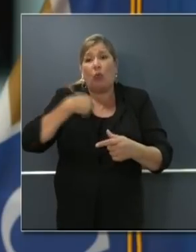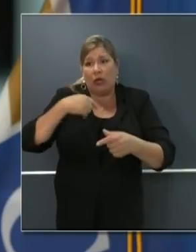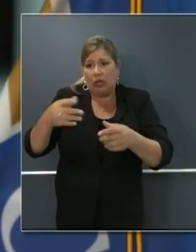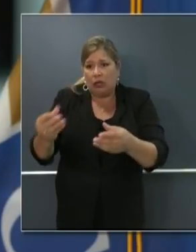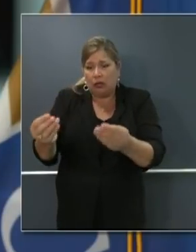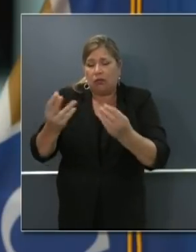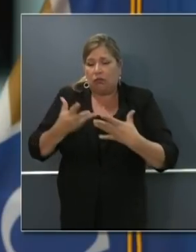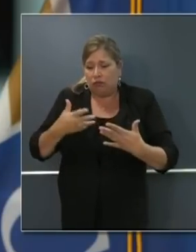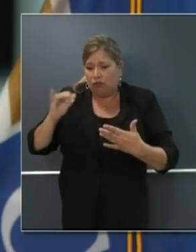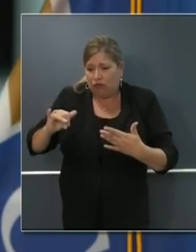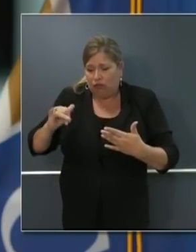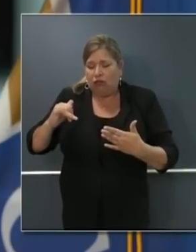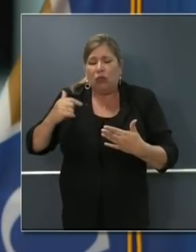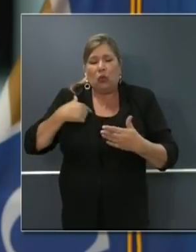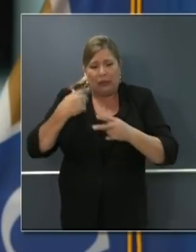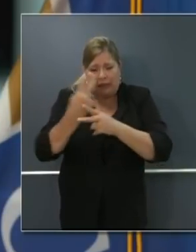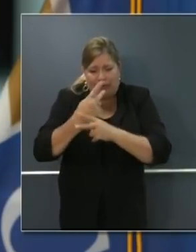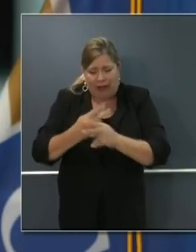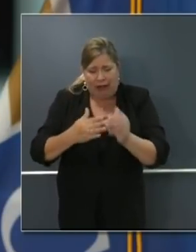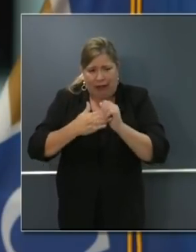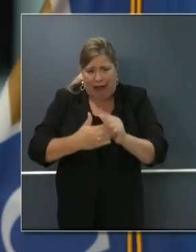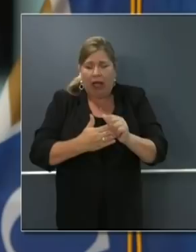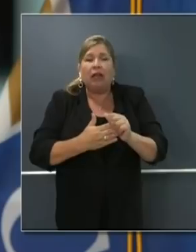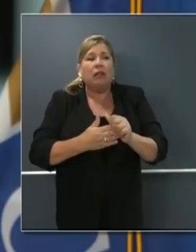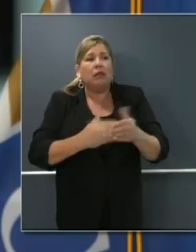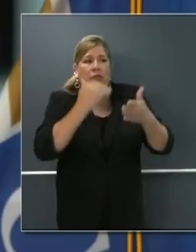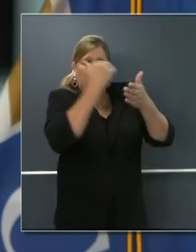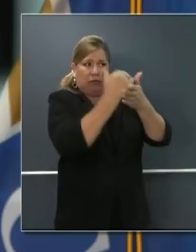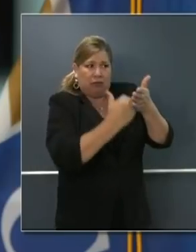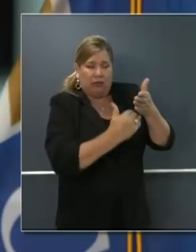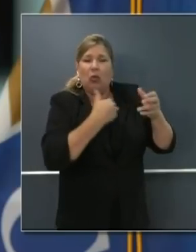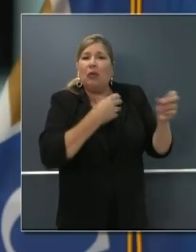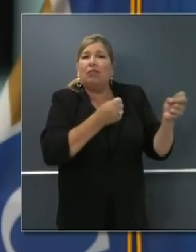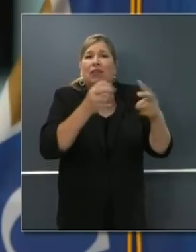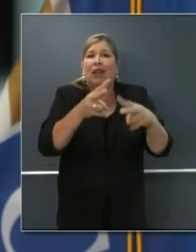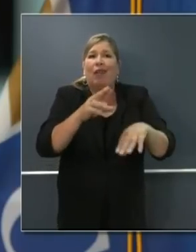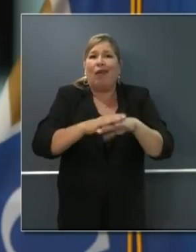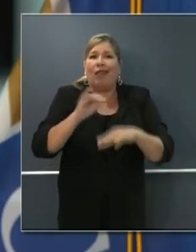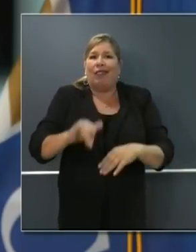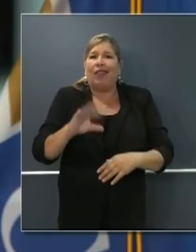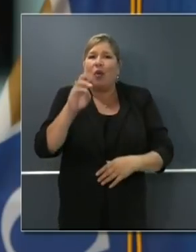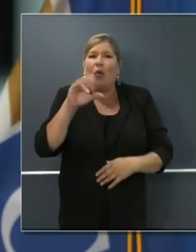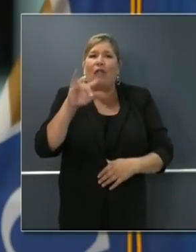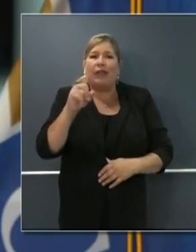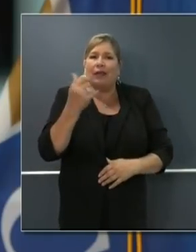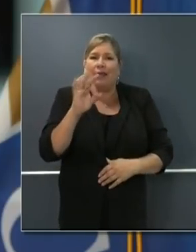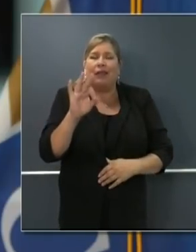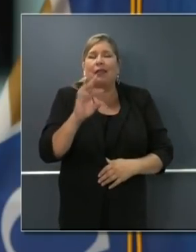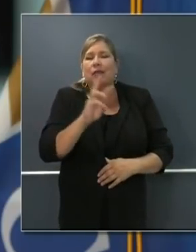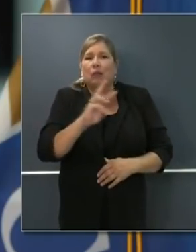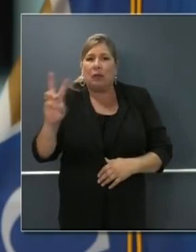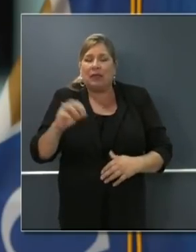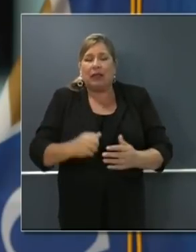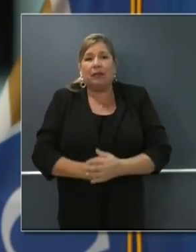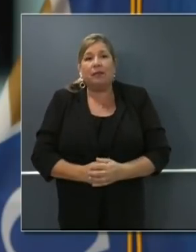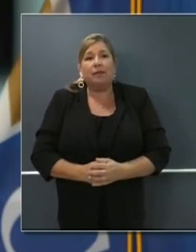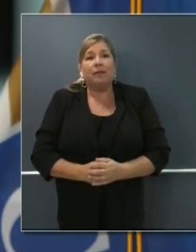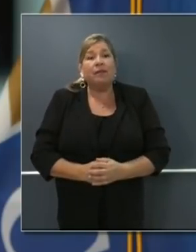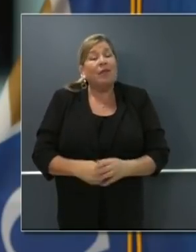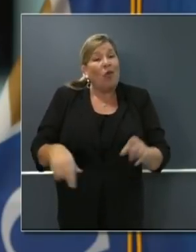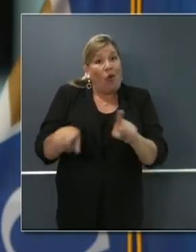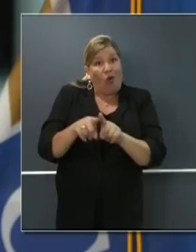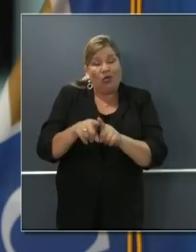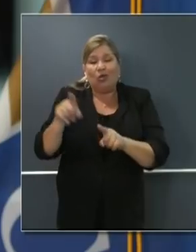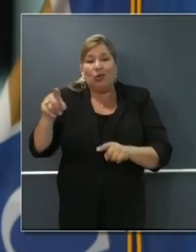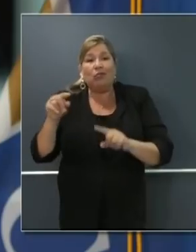site accordingly. We're able to do the same as it relates to activities like showing homes, realtors, and